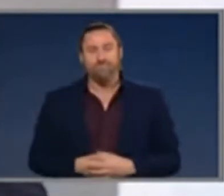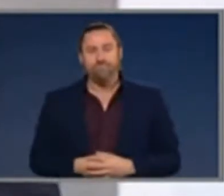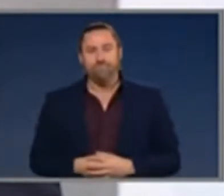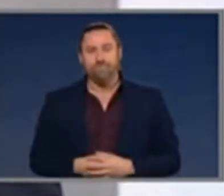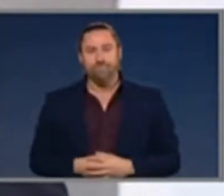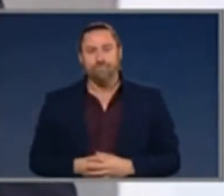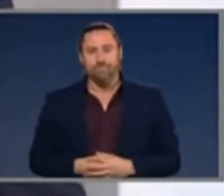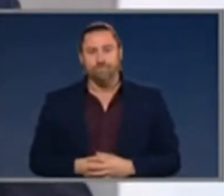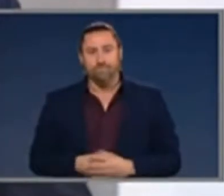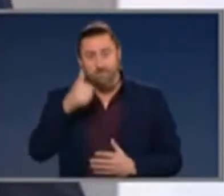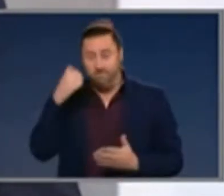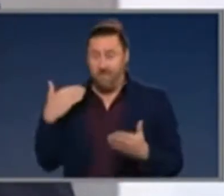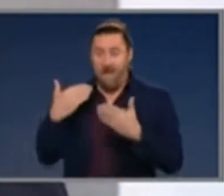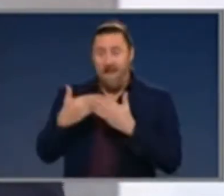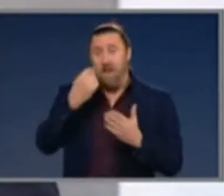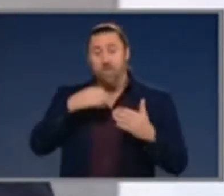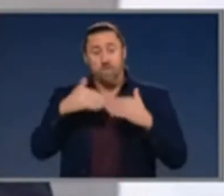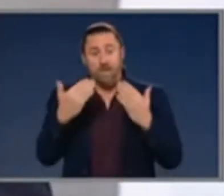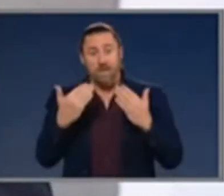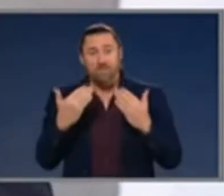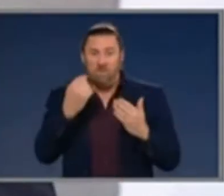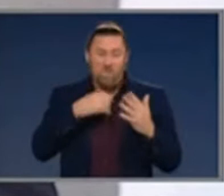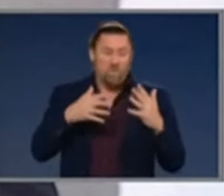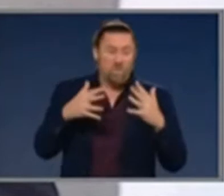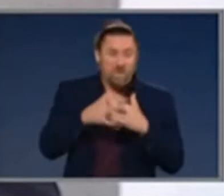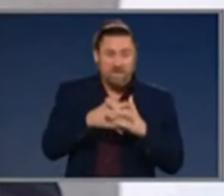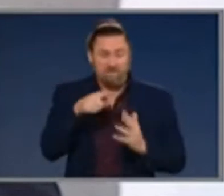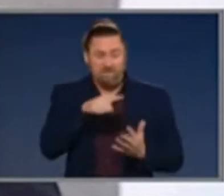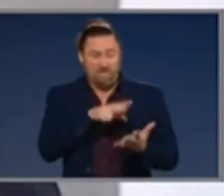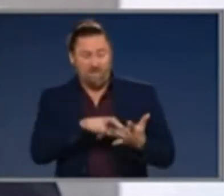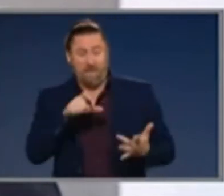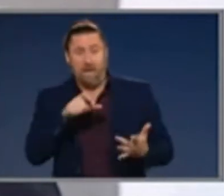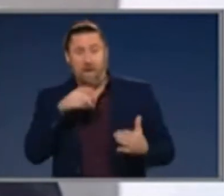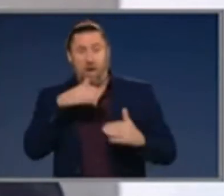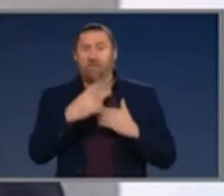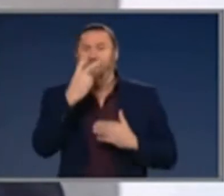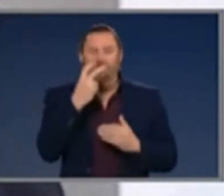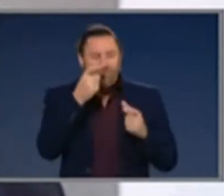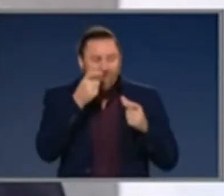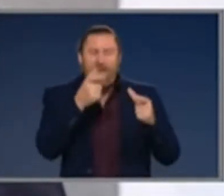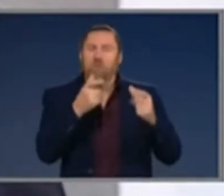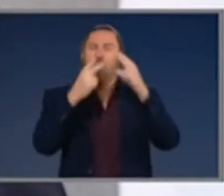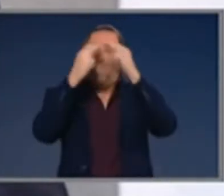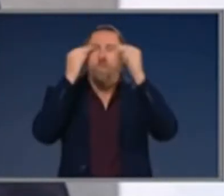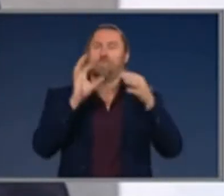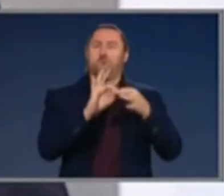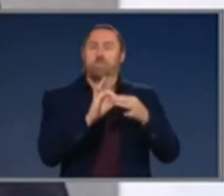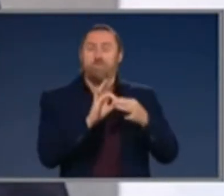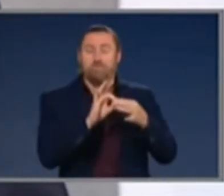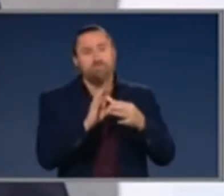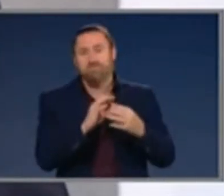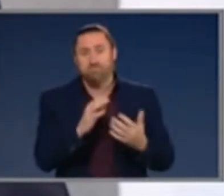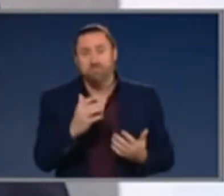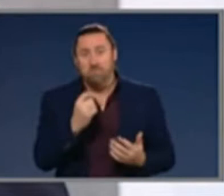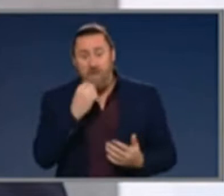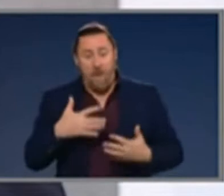facing, particularly in recent days and weeks in Victoria for aged care, has been very distressing. It is